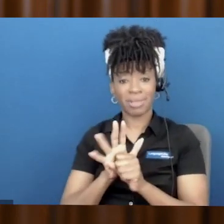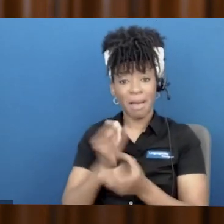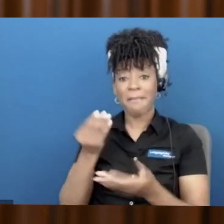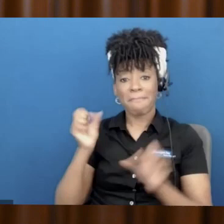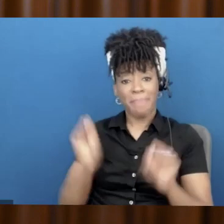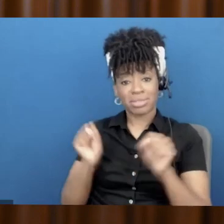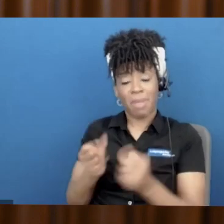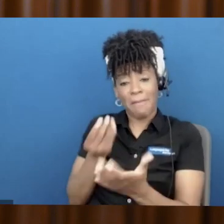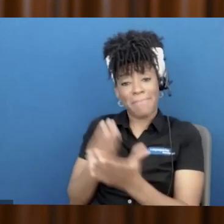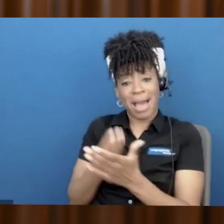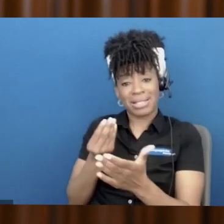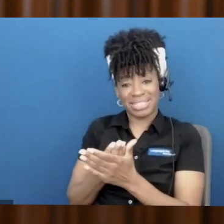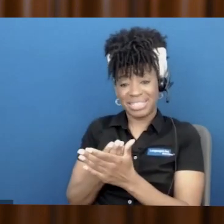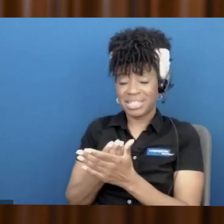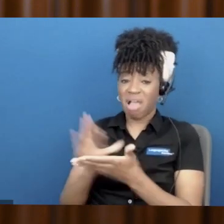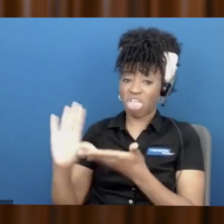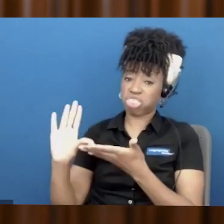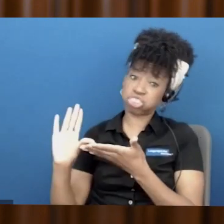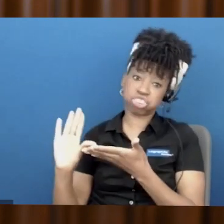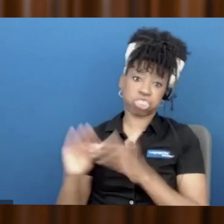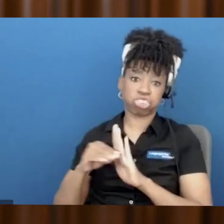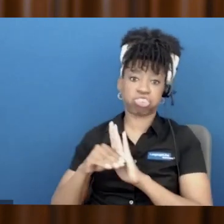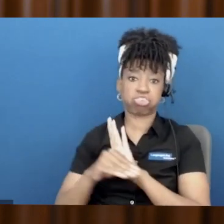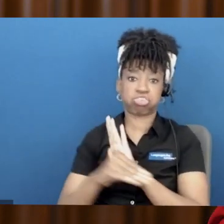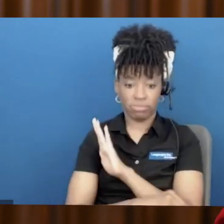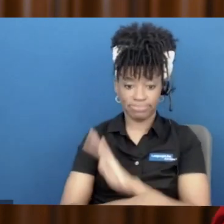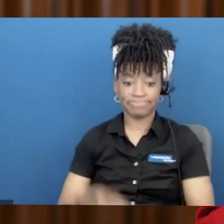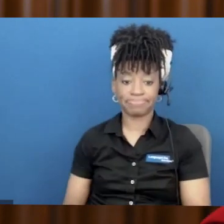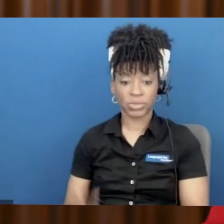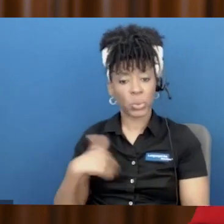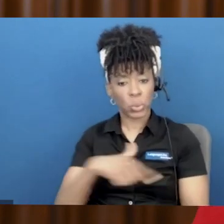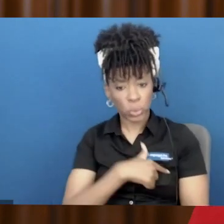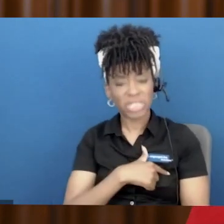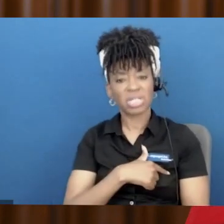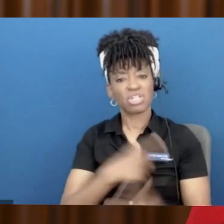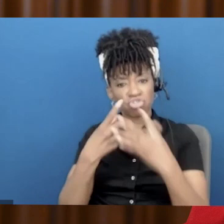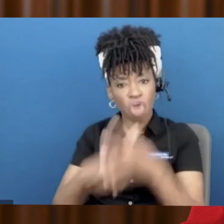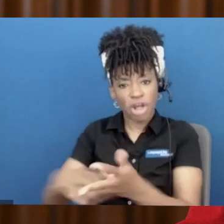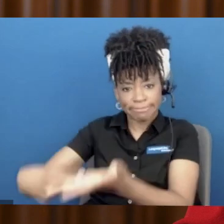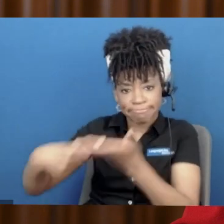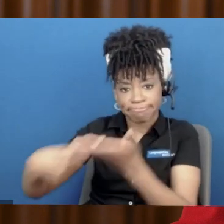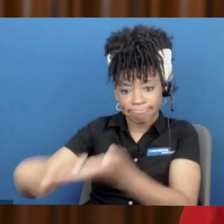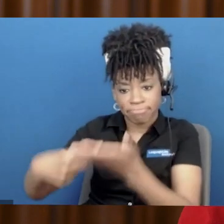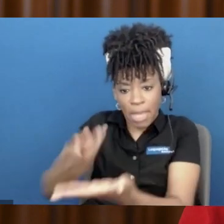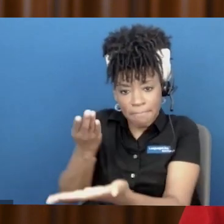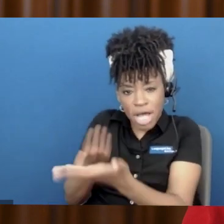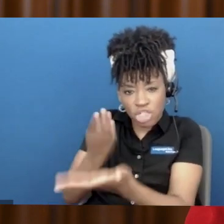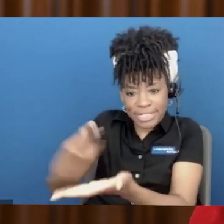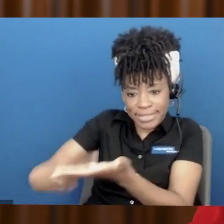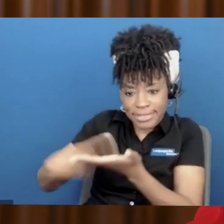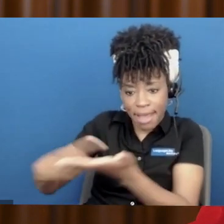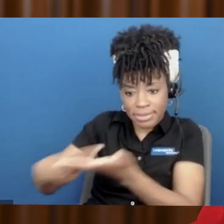an unprecedented economic downturn. We are beginning budget deliberations at the city. Because of